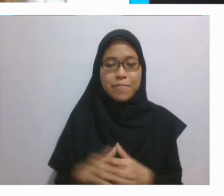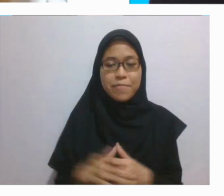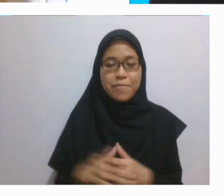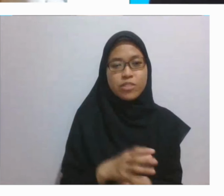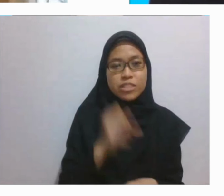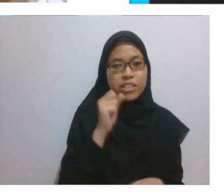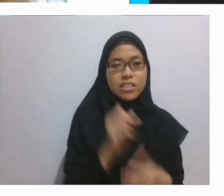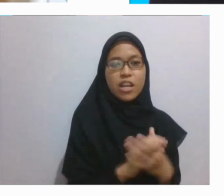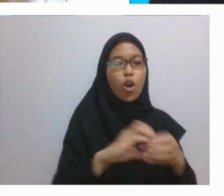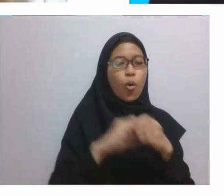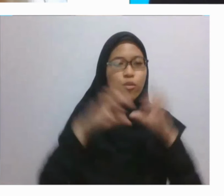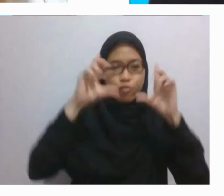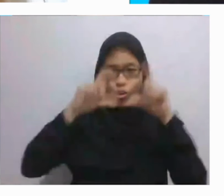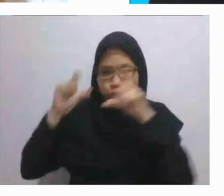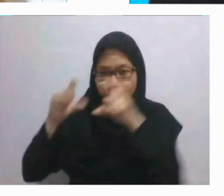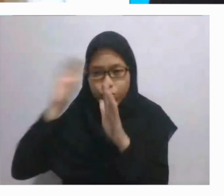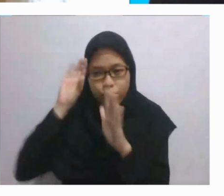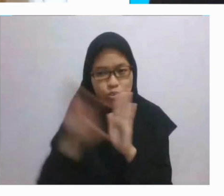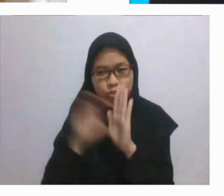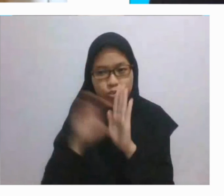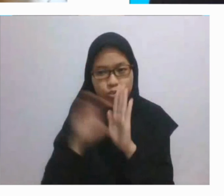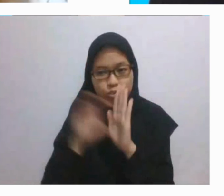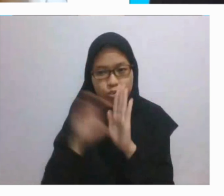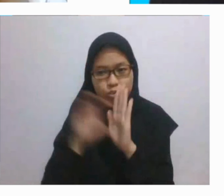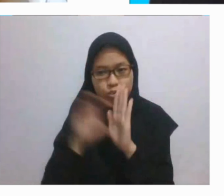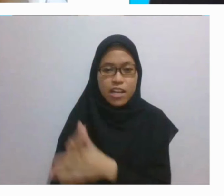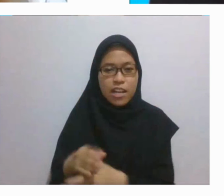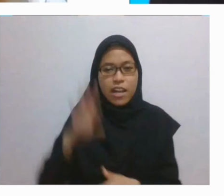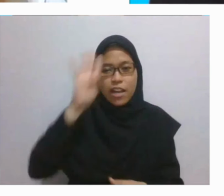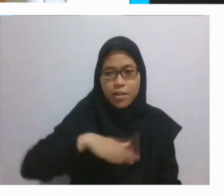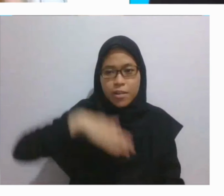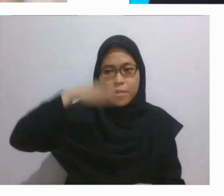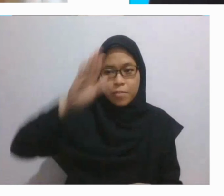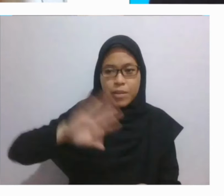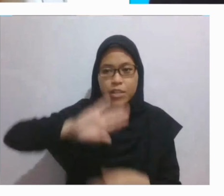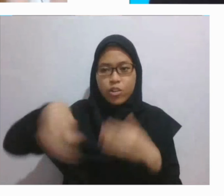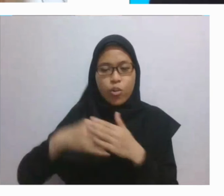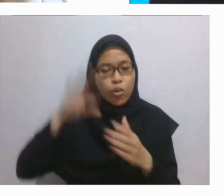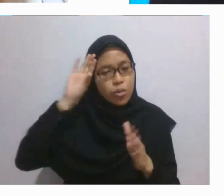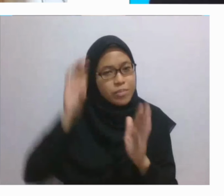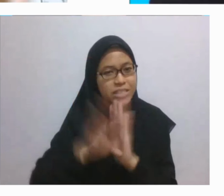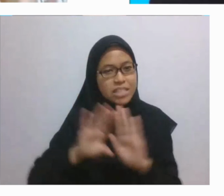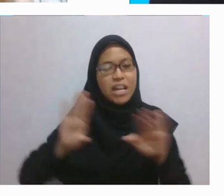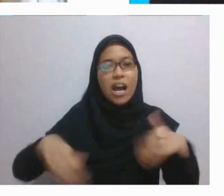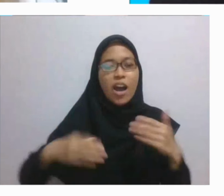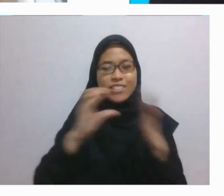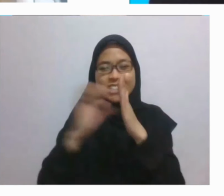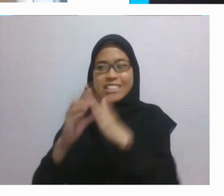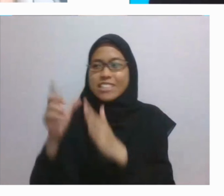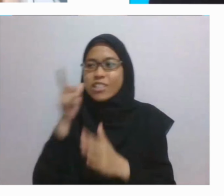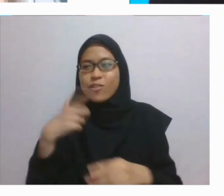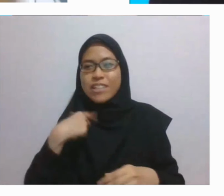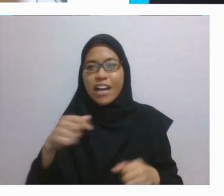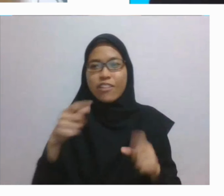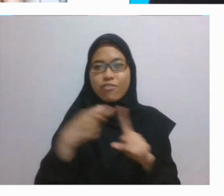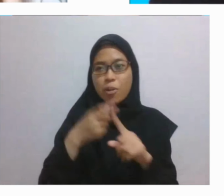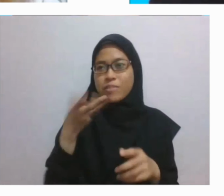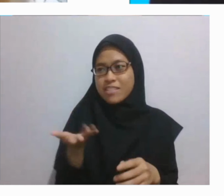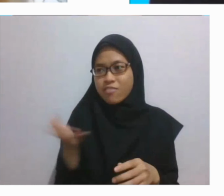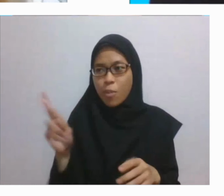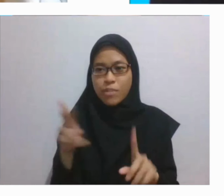photographs, posting them, sharing them, and painting a whole picture of what the city looks like from their perspective, with the kinds of nature that